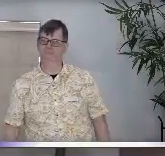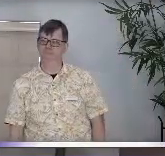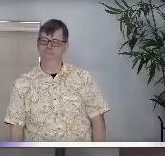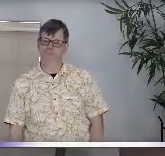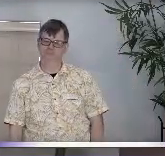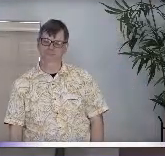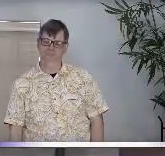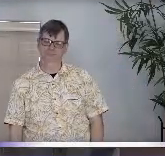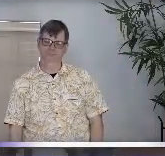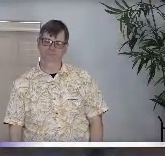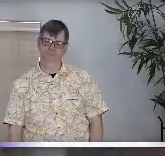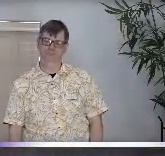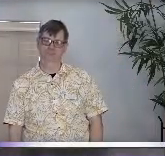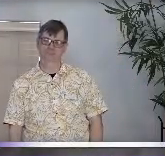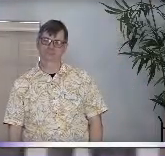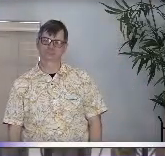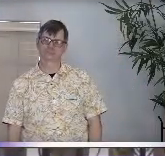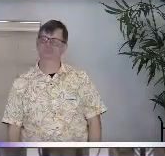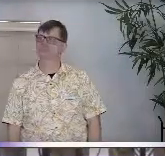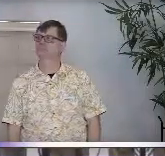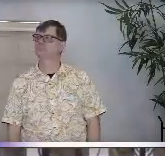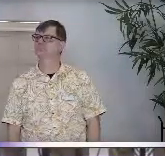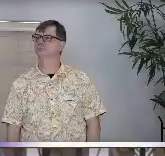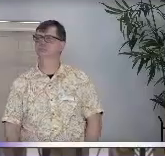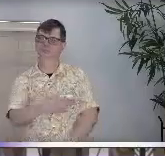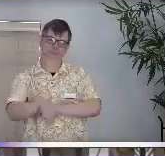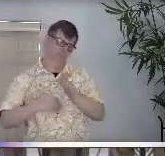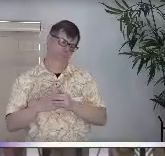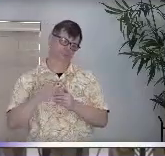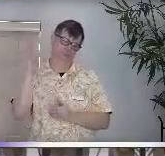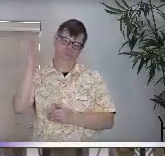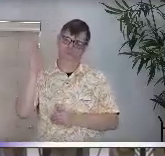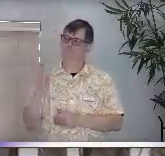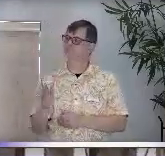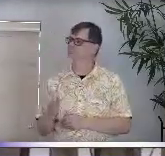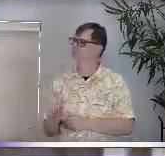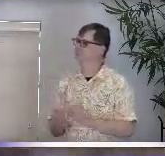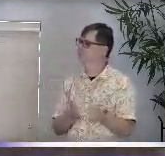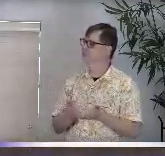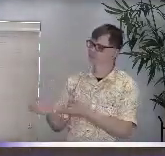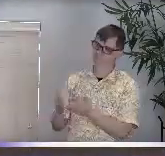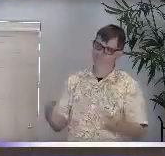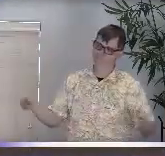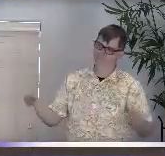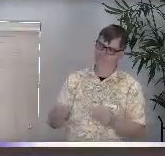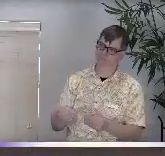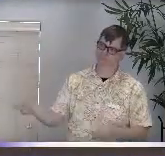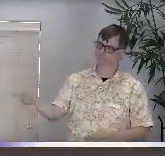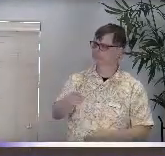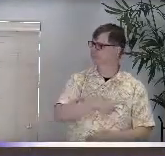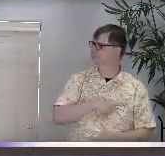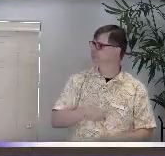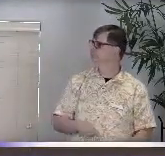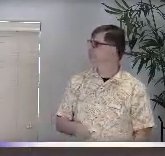see. And then we'll wrap up. Ah. So Sue was sharing with us that, you know, Brene Brown really